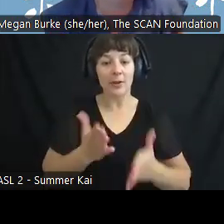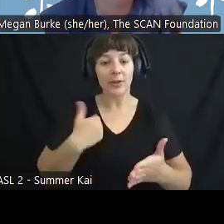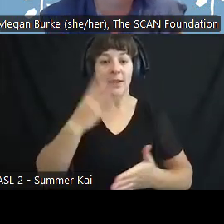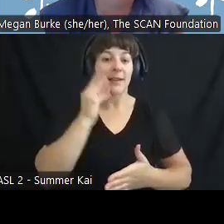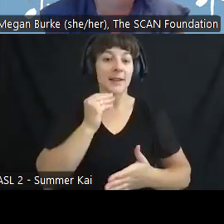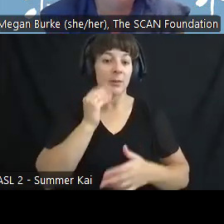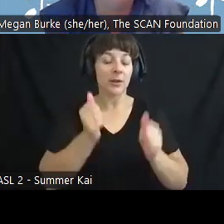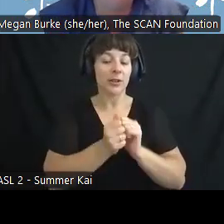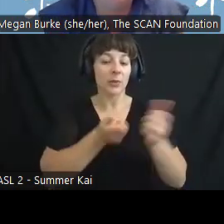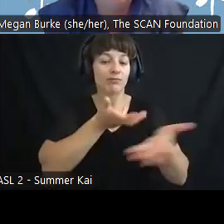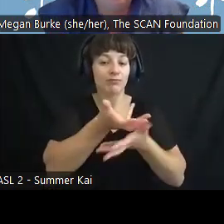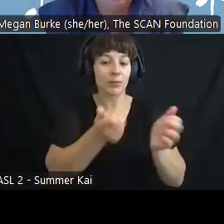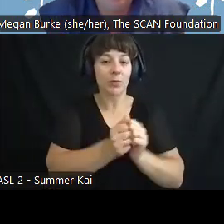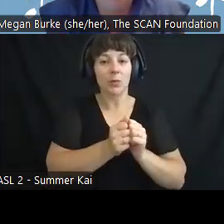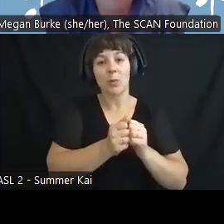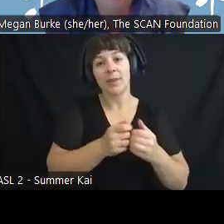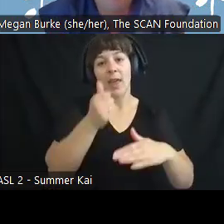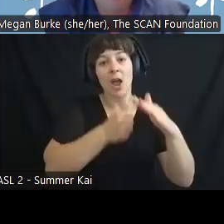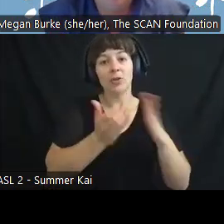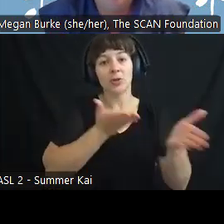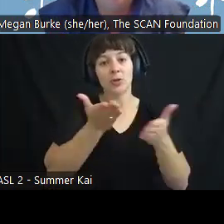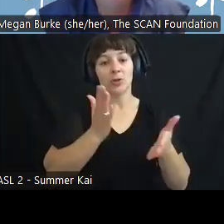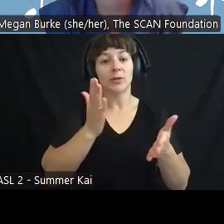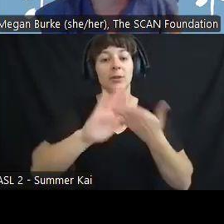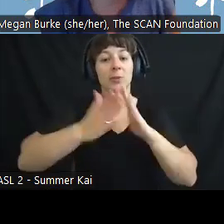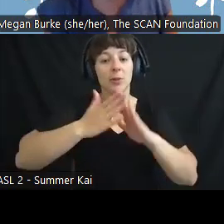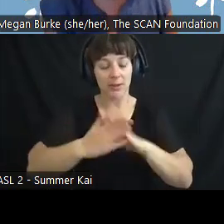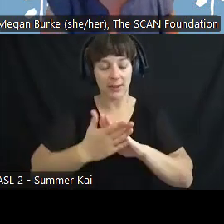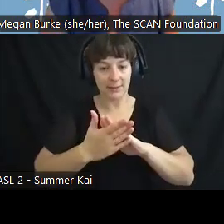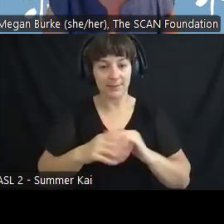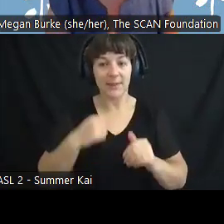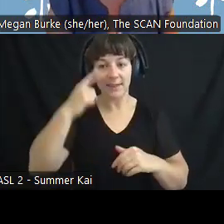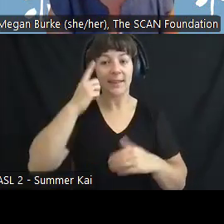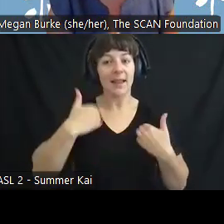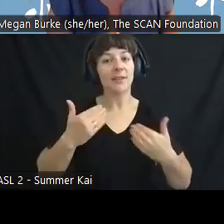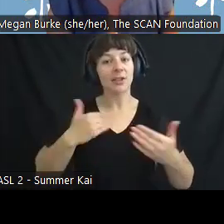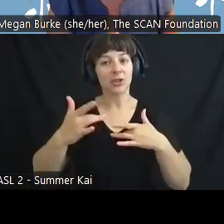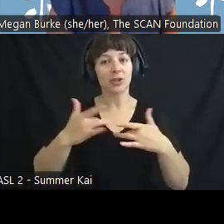underserved communities. And so I think there is concern that,